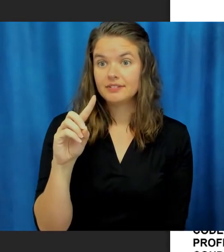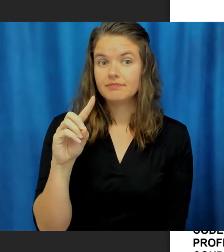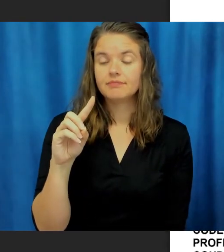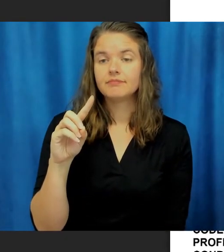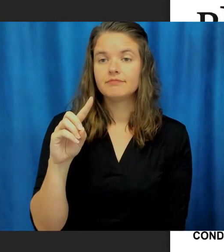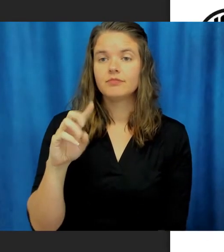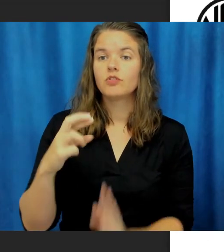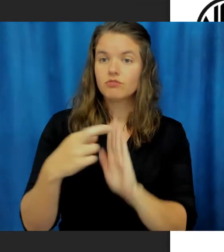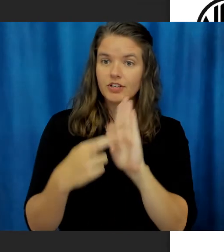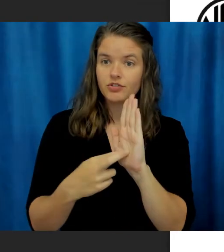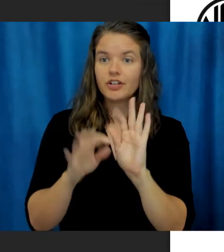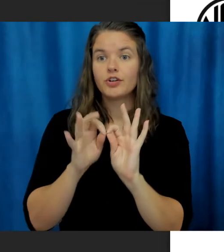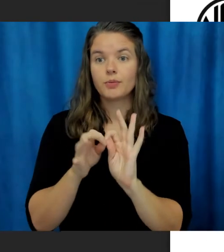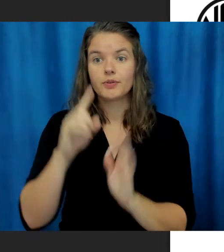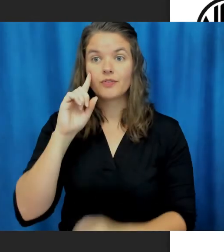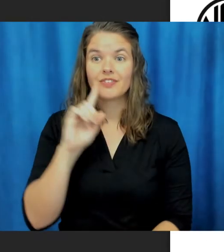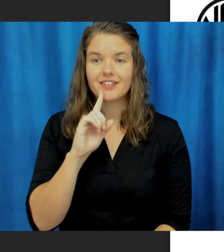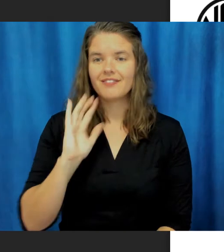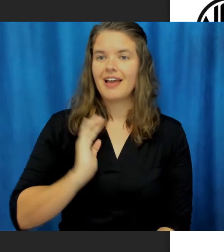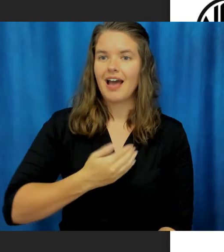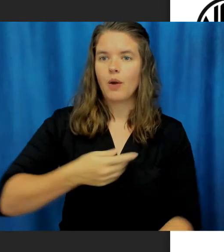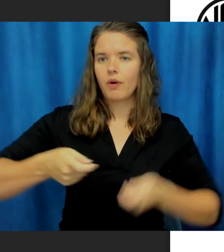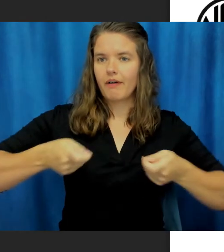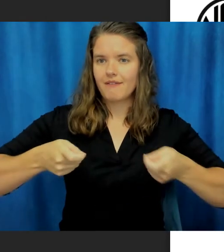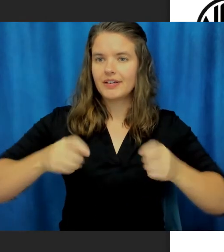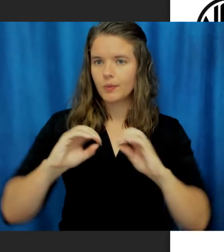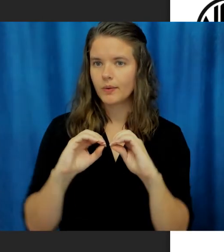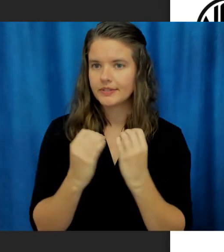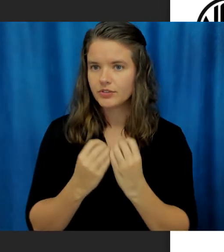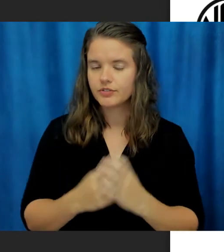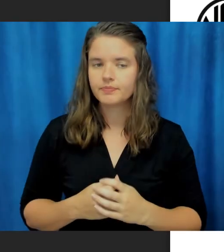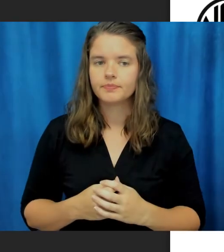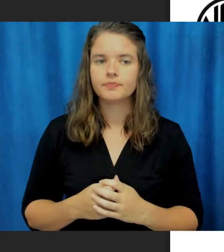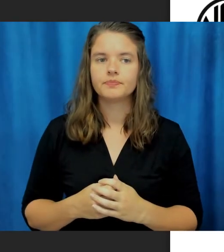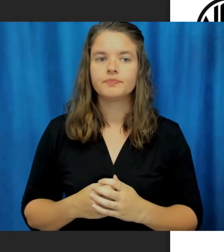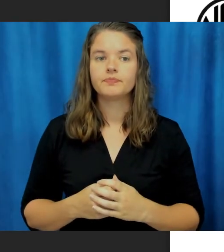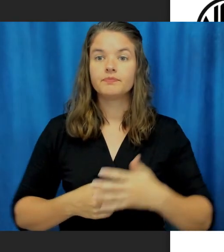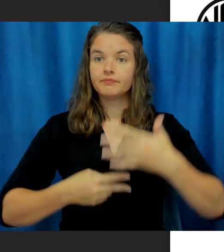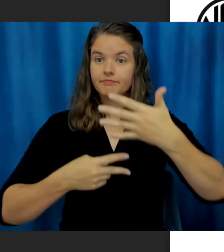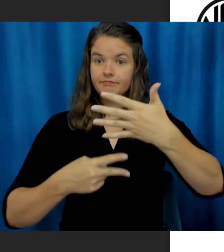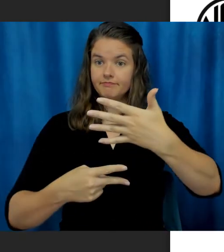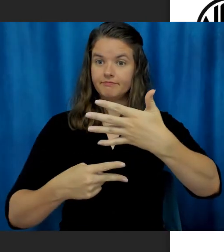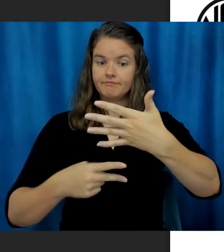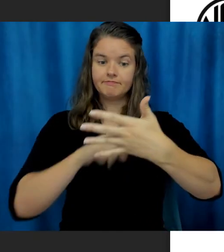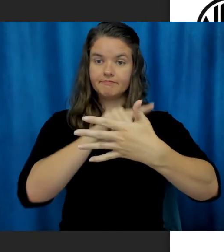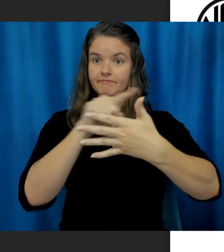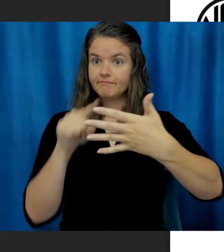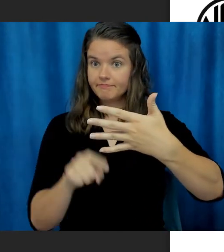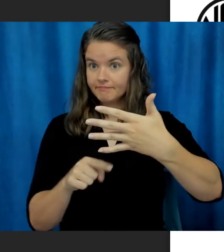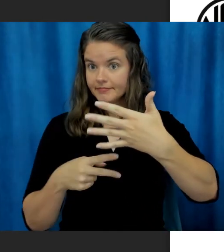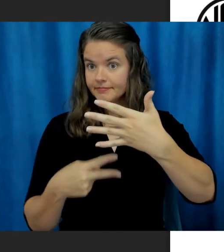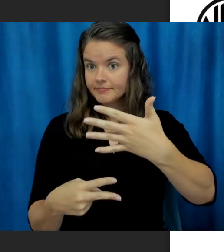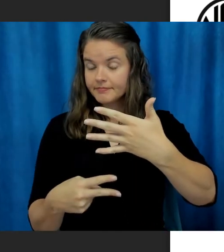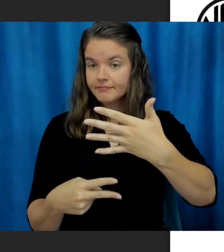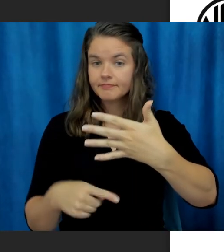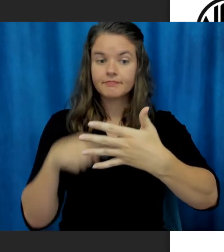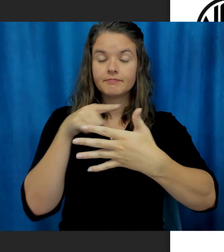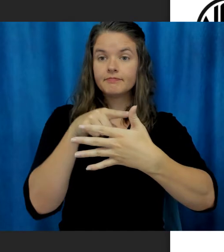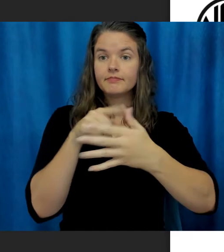Deaf, which is our governing organization. And here are the first 7